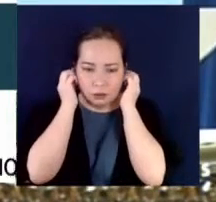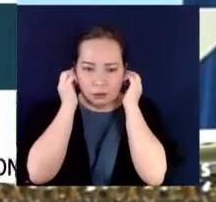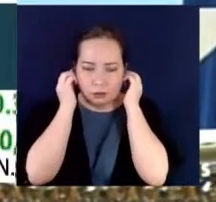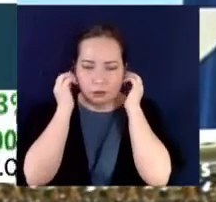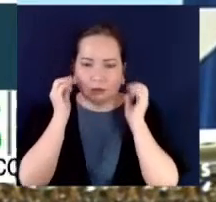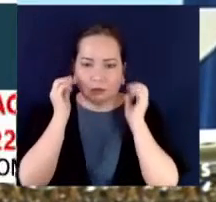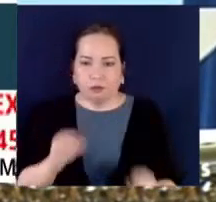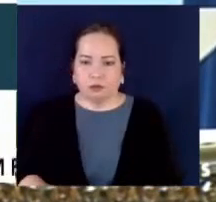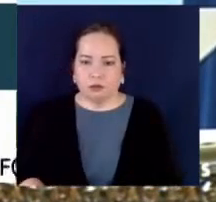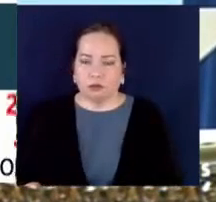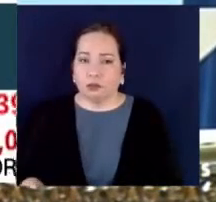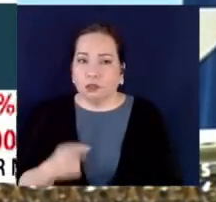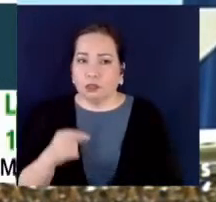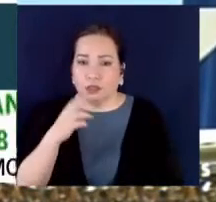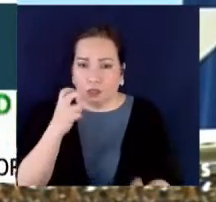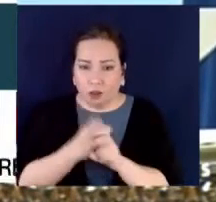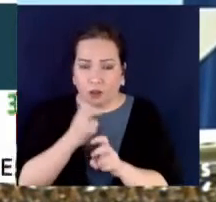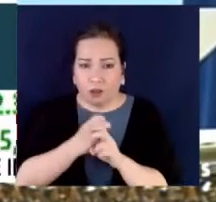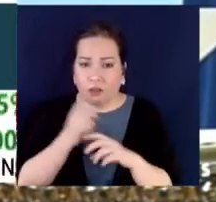pamaraan ng hanap buhay.